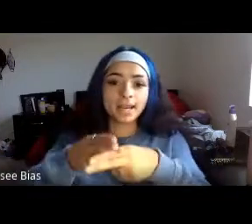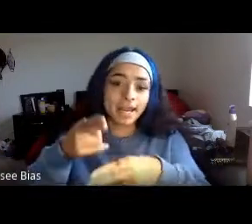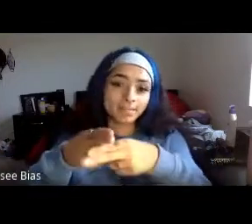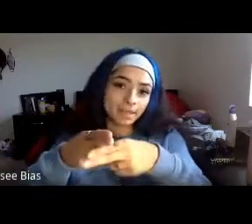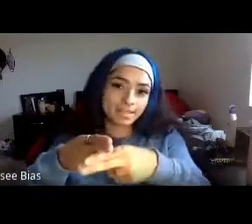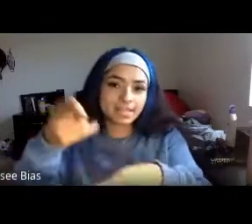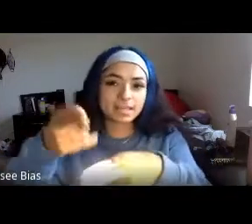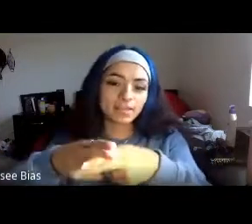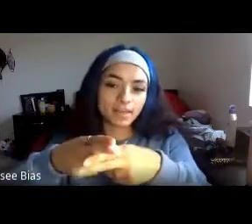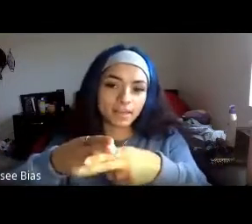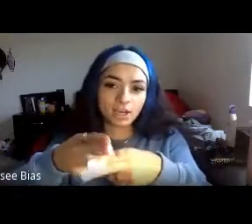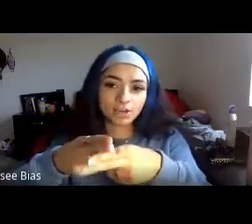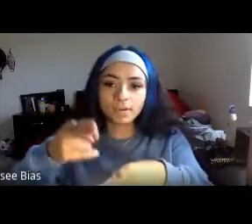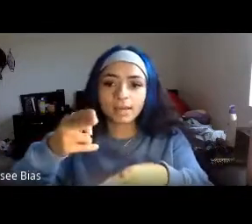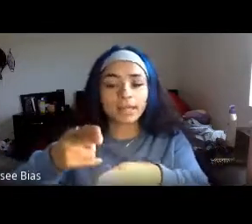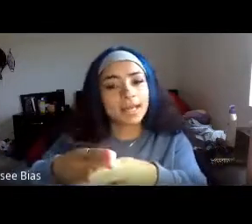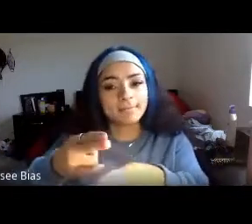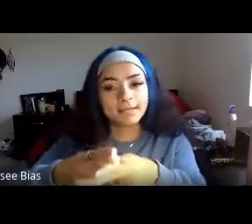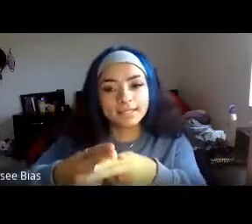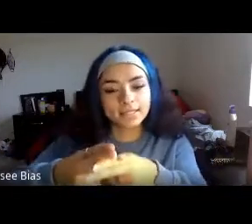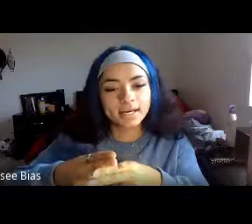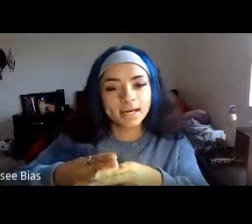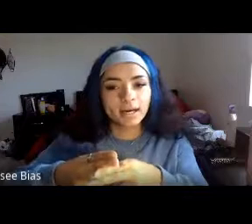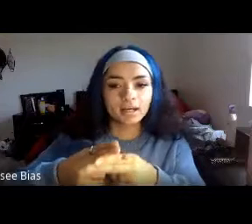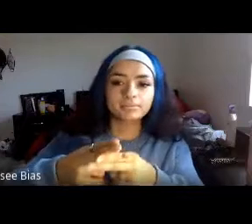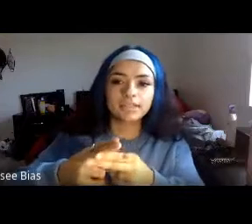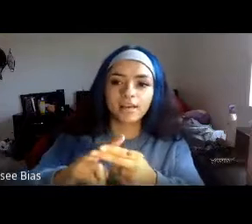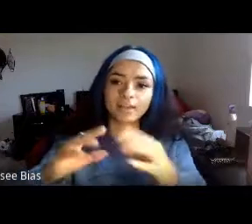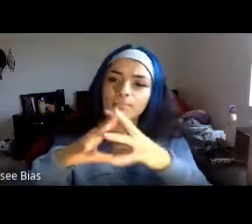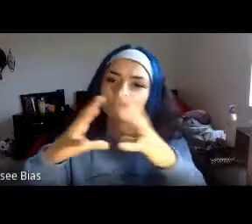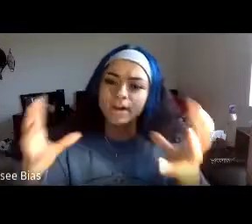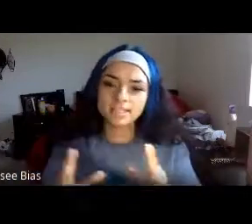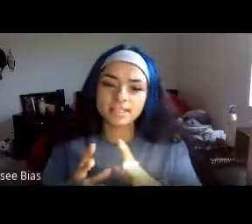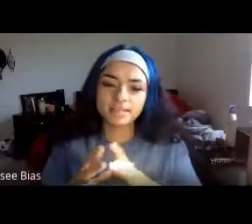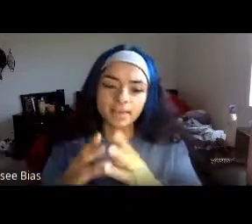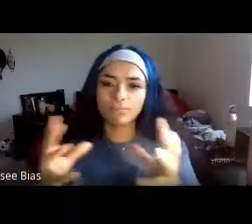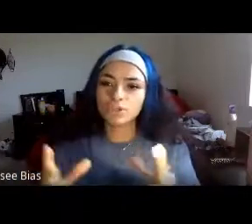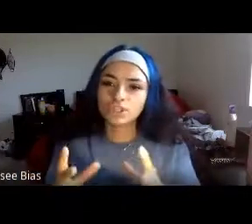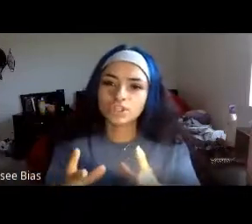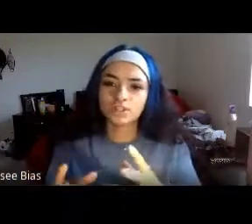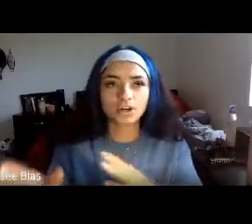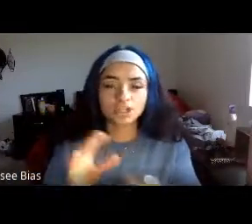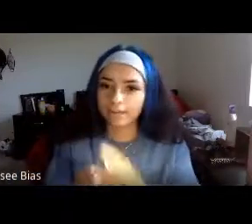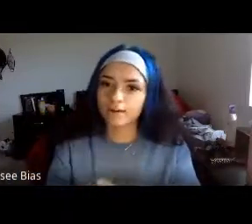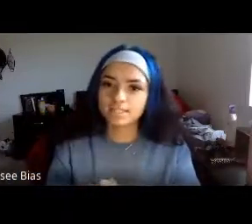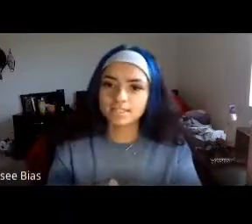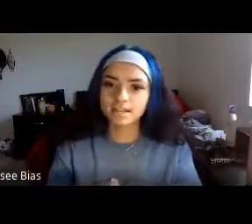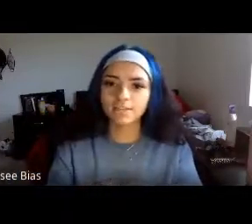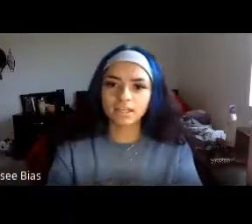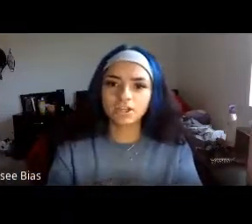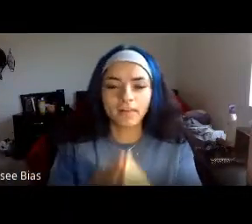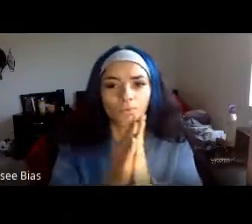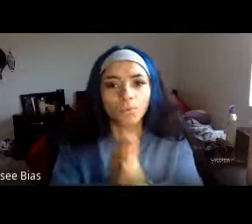my name is, that's kind of like how you communicate like name is. It's kind of like phrases and like motions turn into like phrases